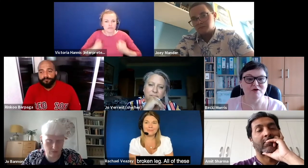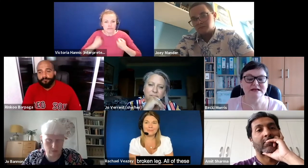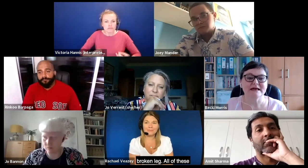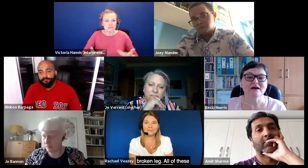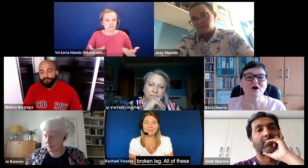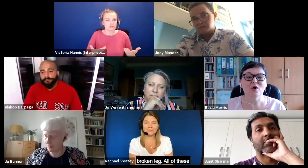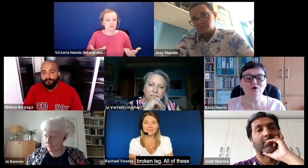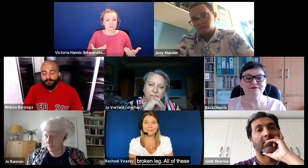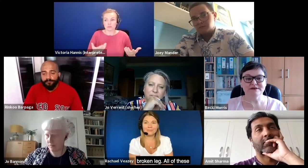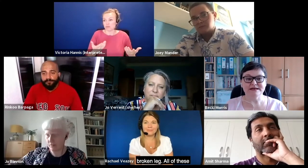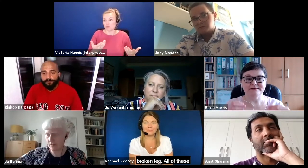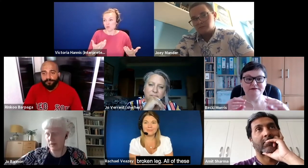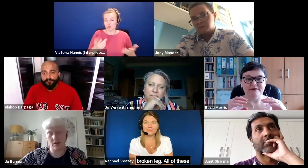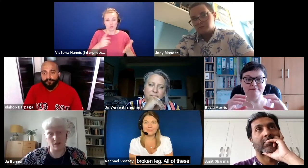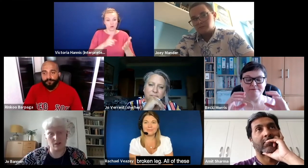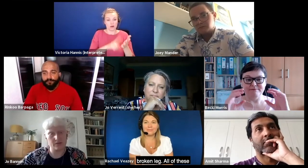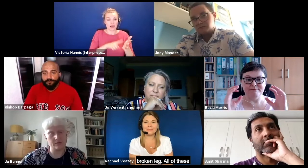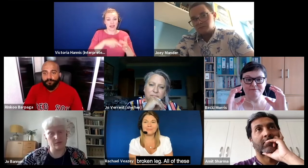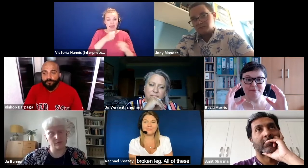having a broken leg. All of these